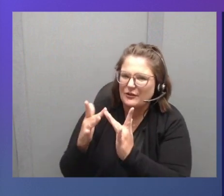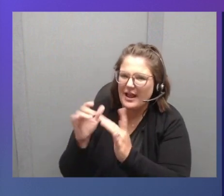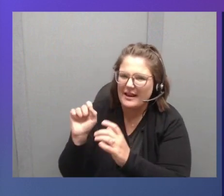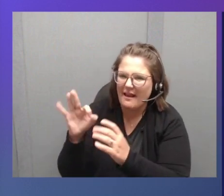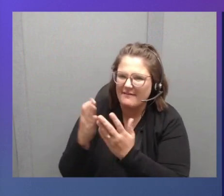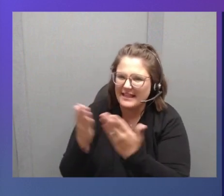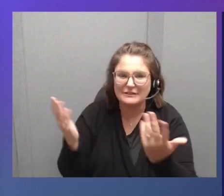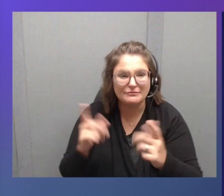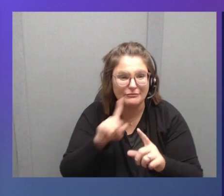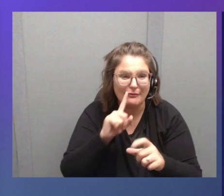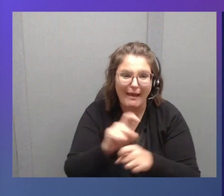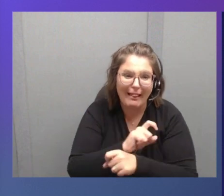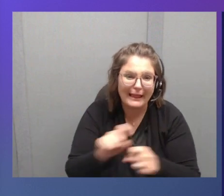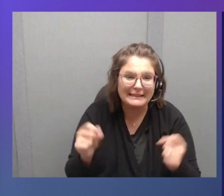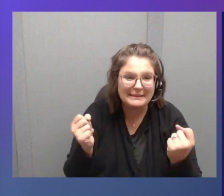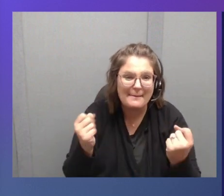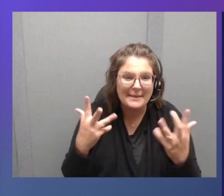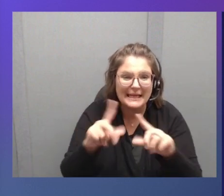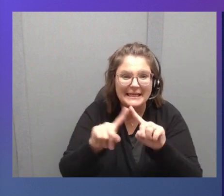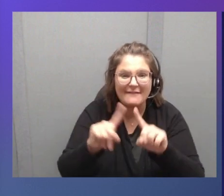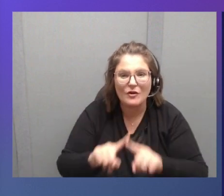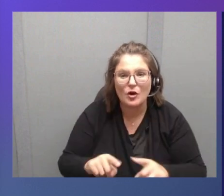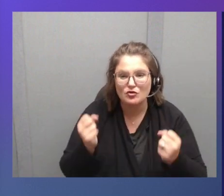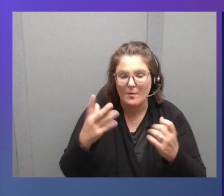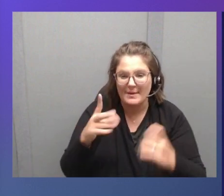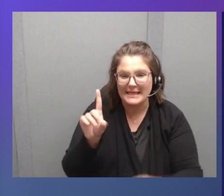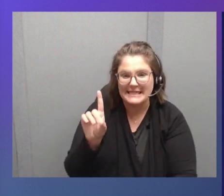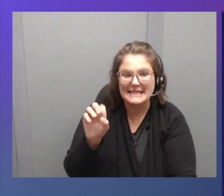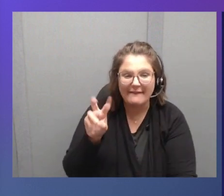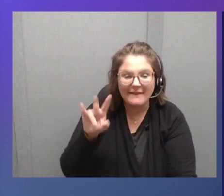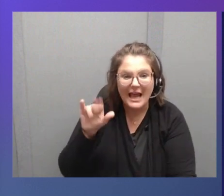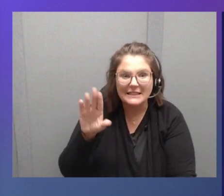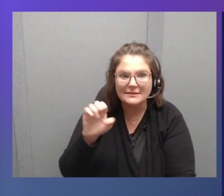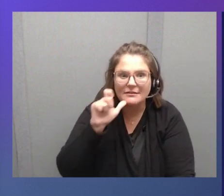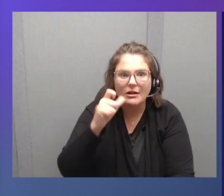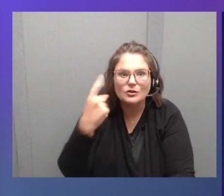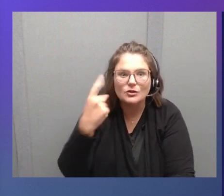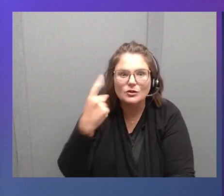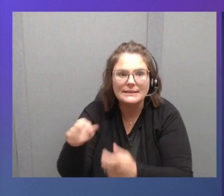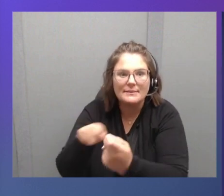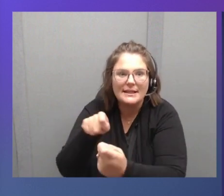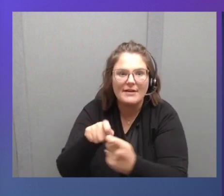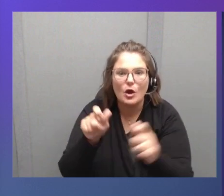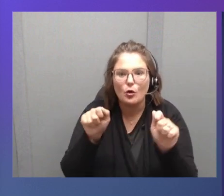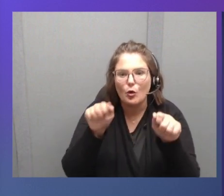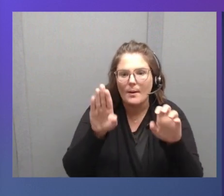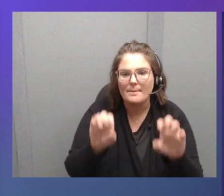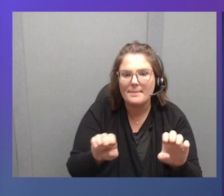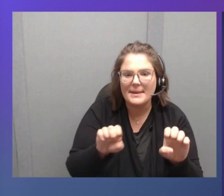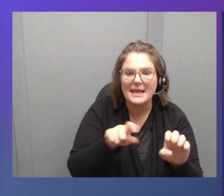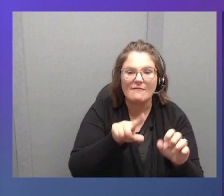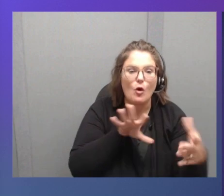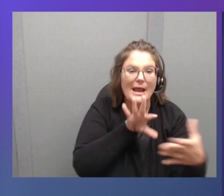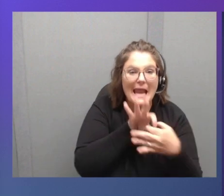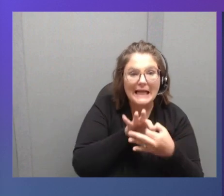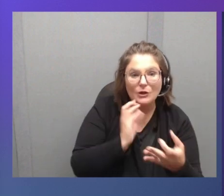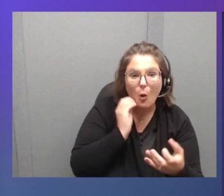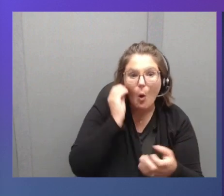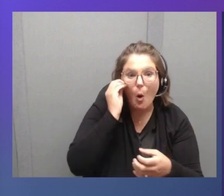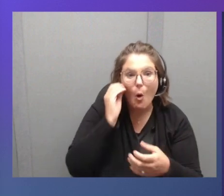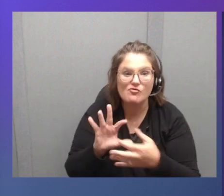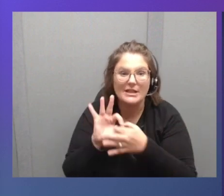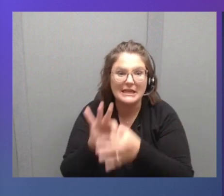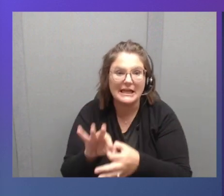many different things. So you can see there's so many devices here. It's not one specific device. It could be things for the connected home. It could be kind of for the connected